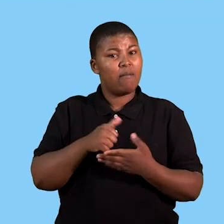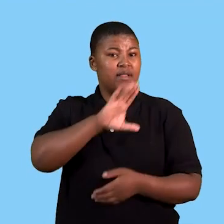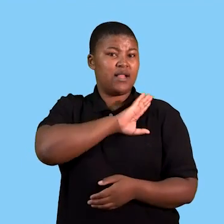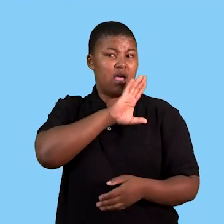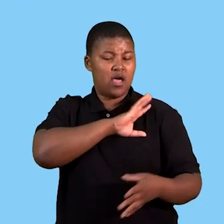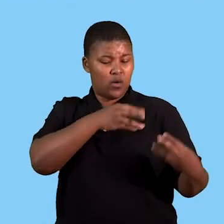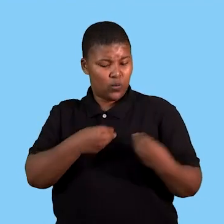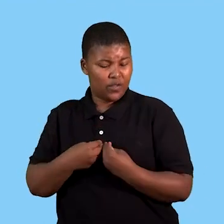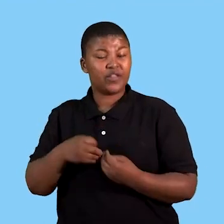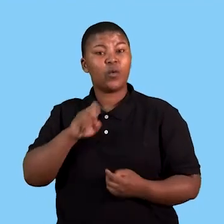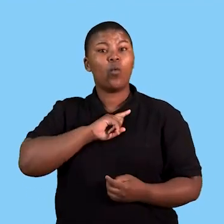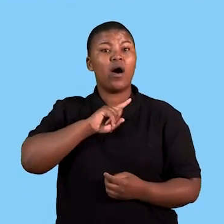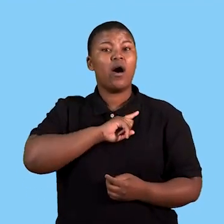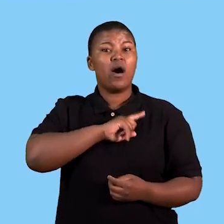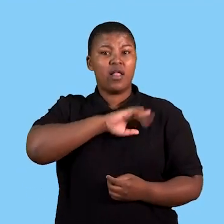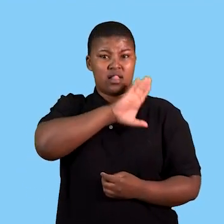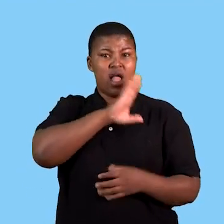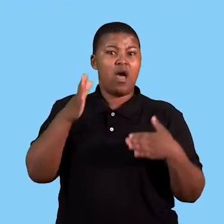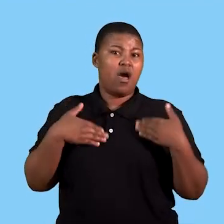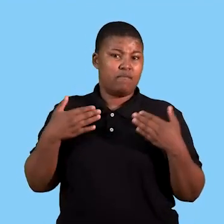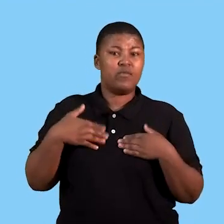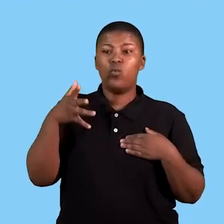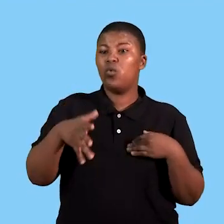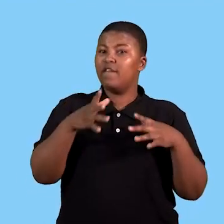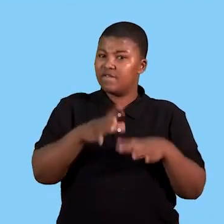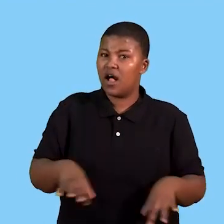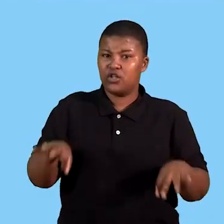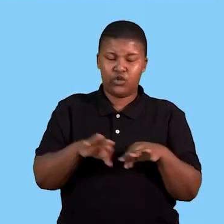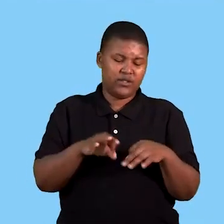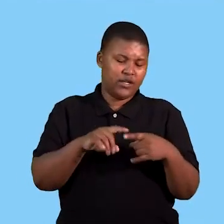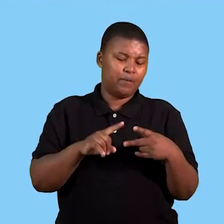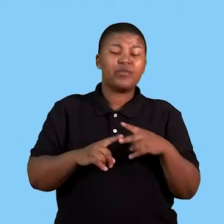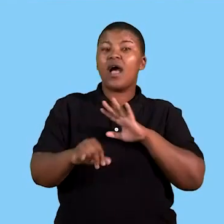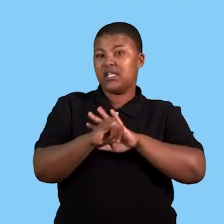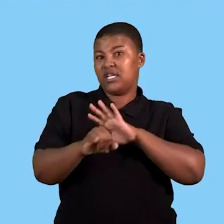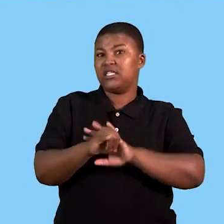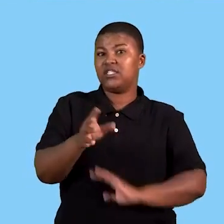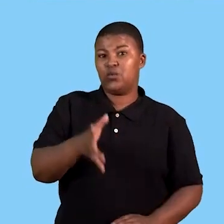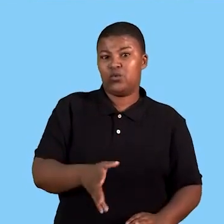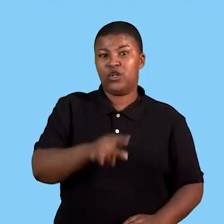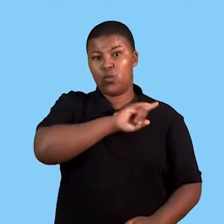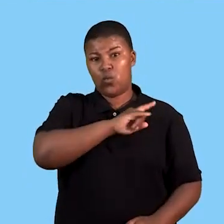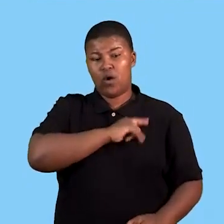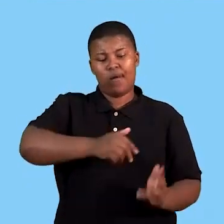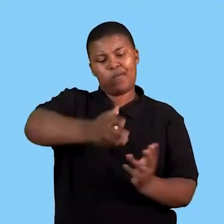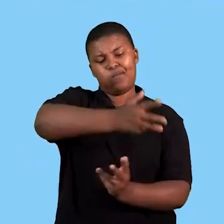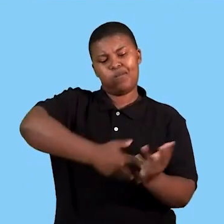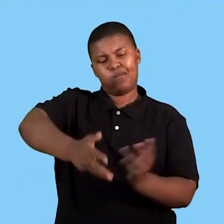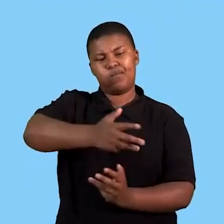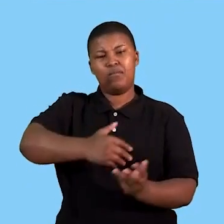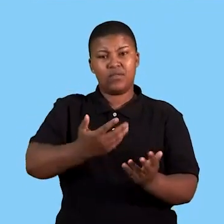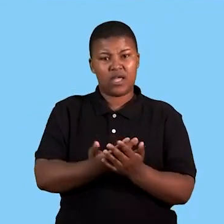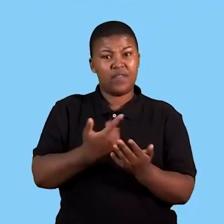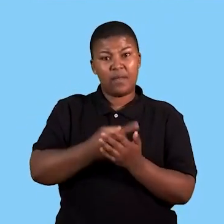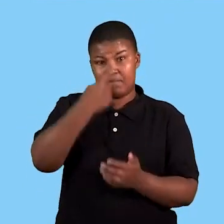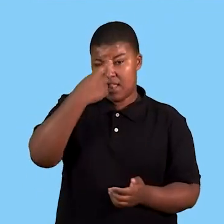our clients, because our clients will then be happy with our values and our identity, because they can then associate. They